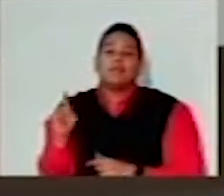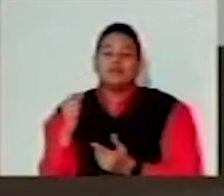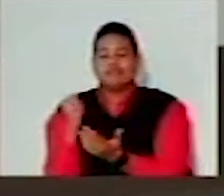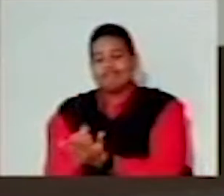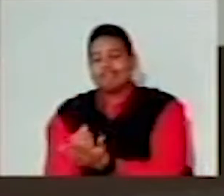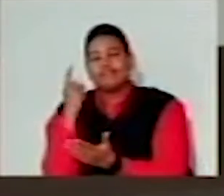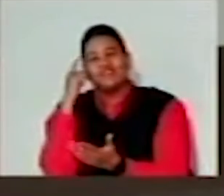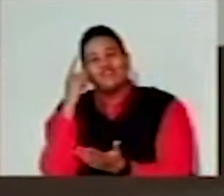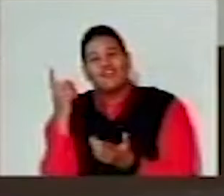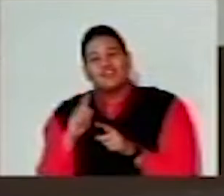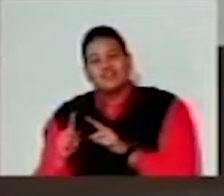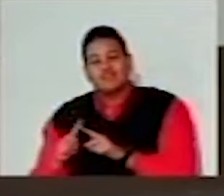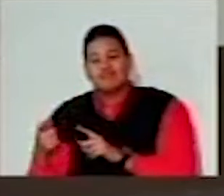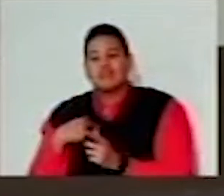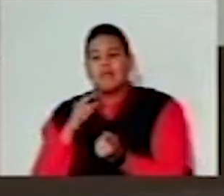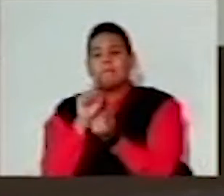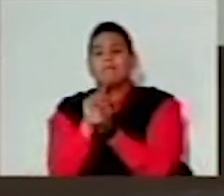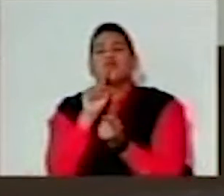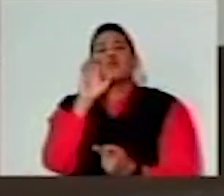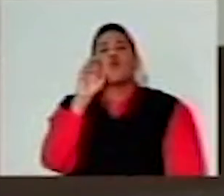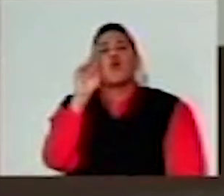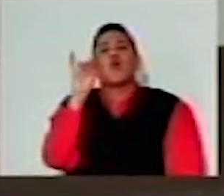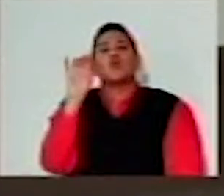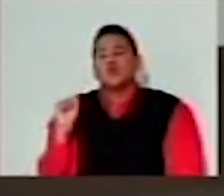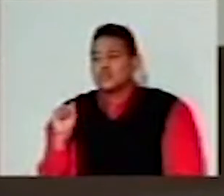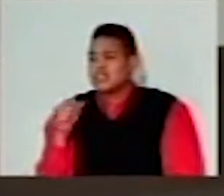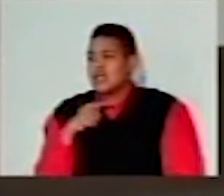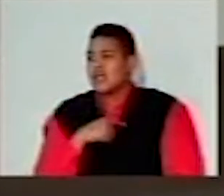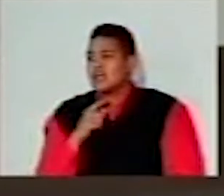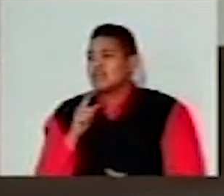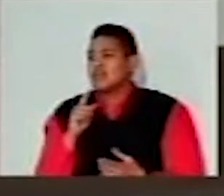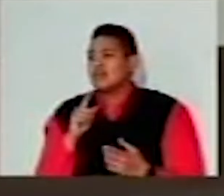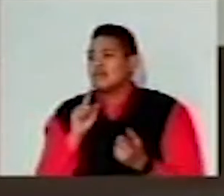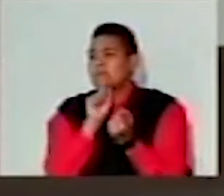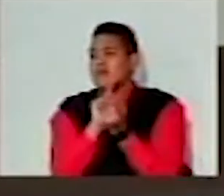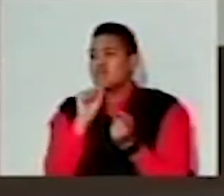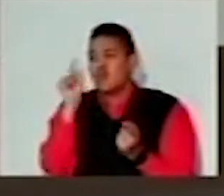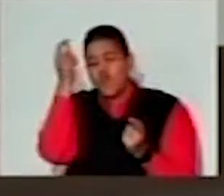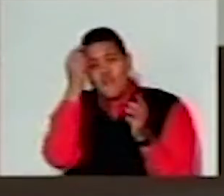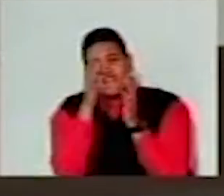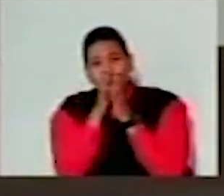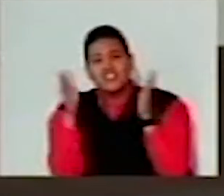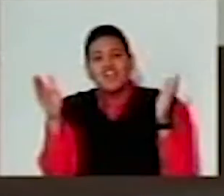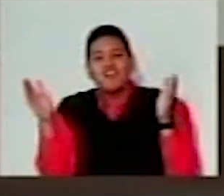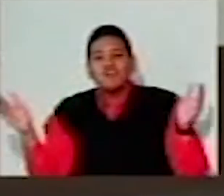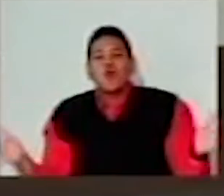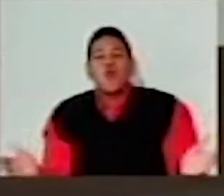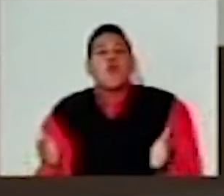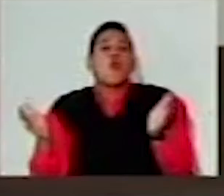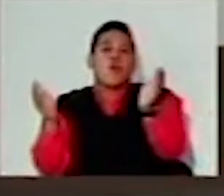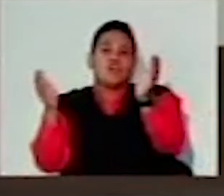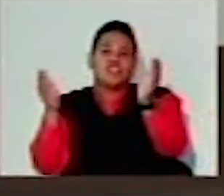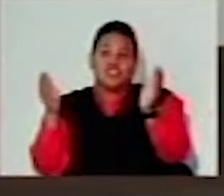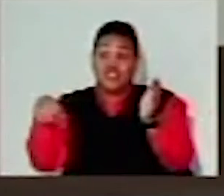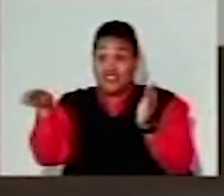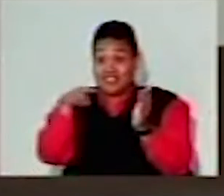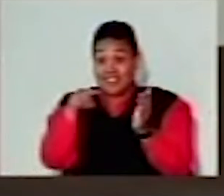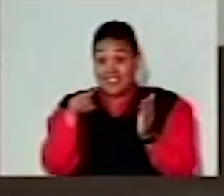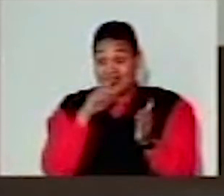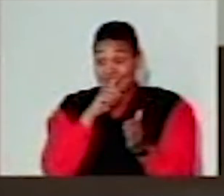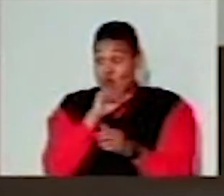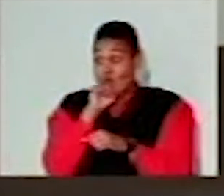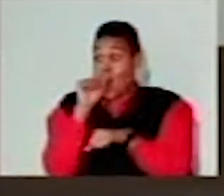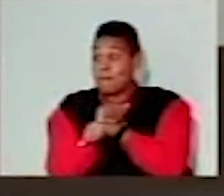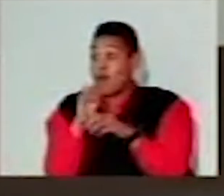And I've met with the custodies and the Governor General to urge the custodies to